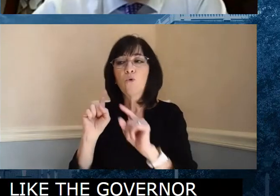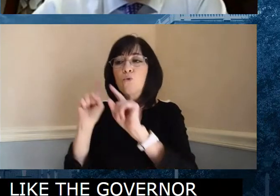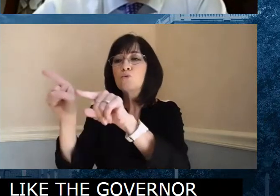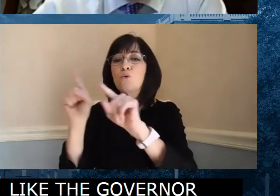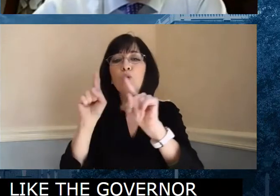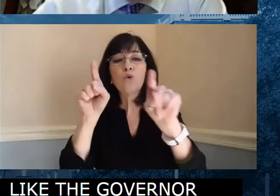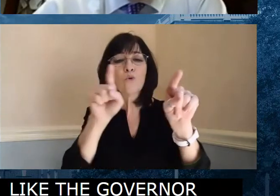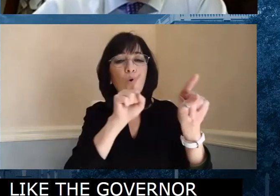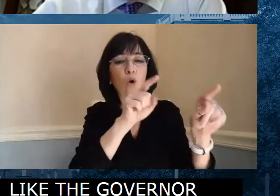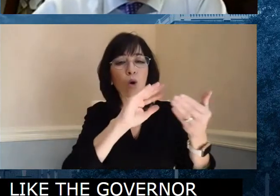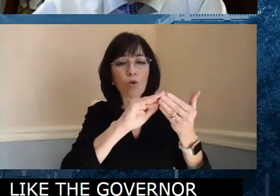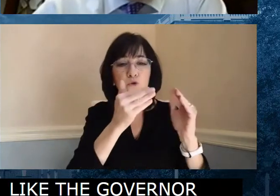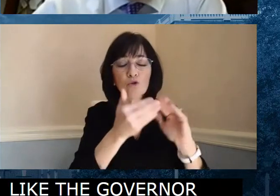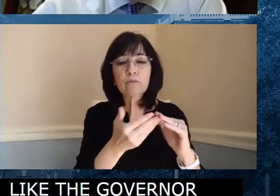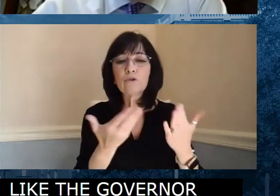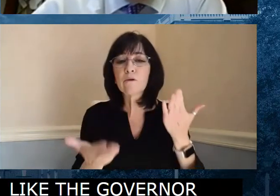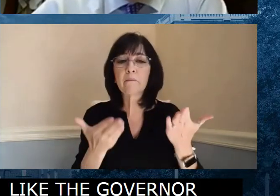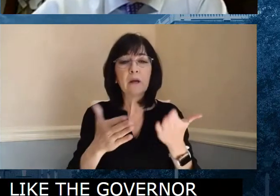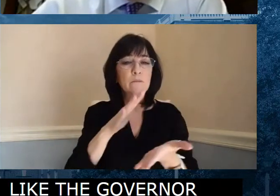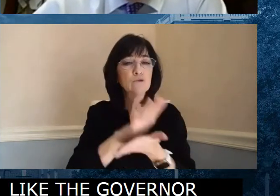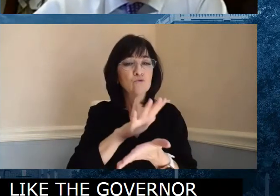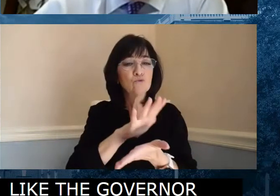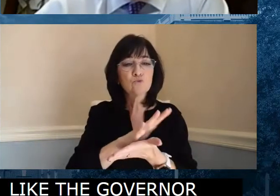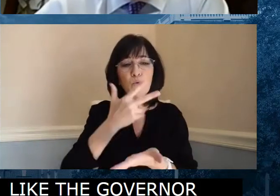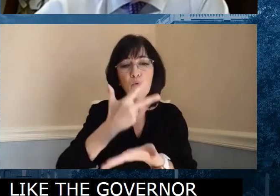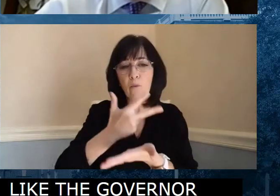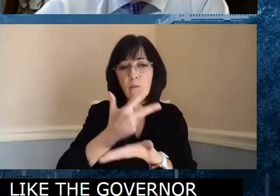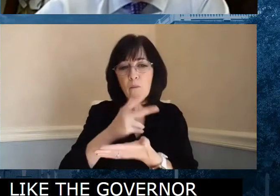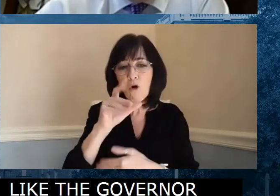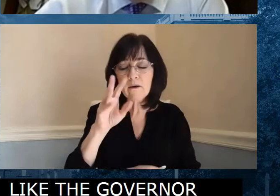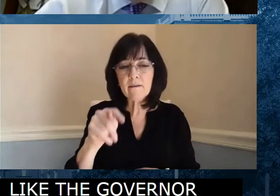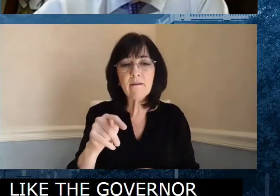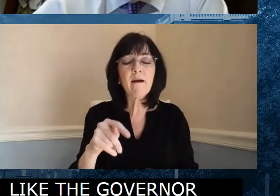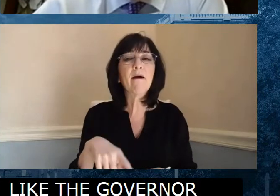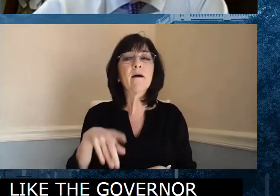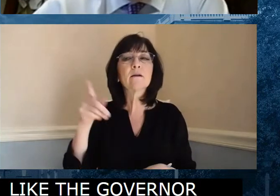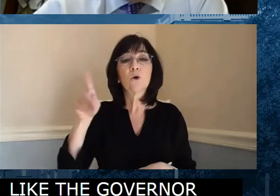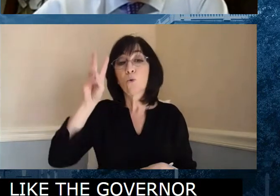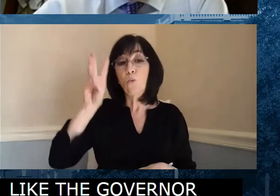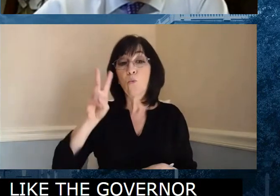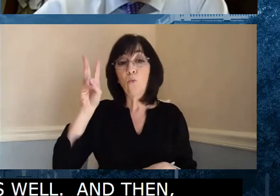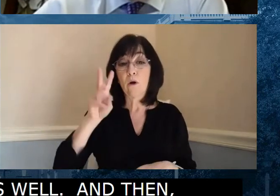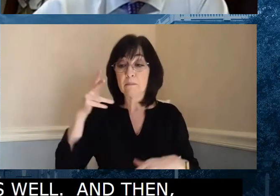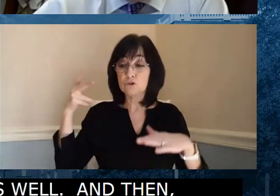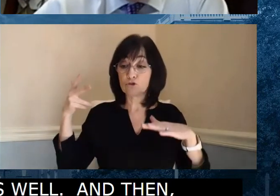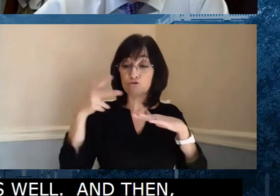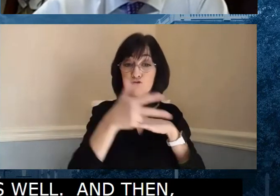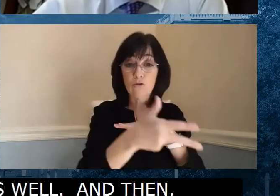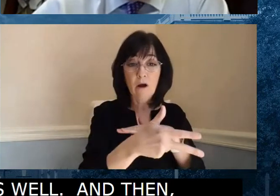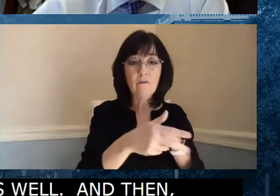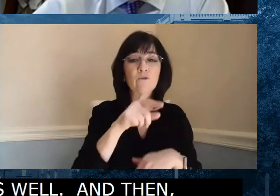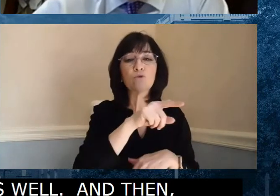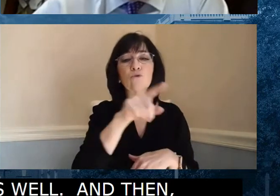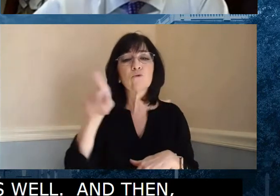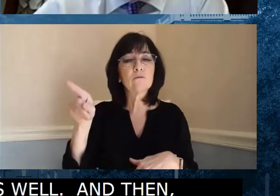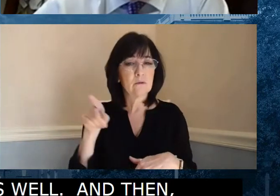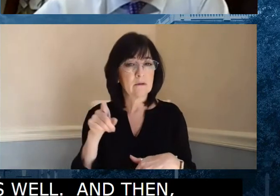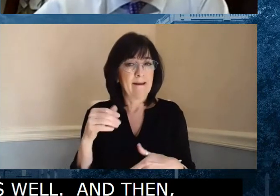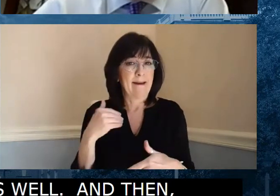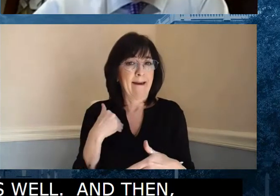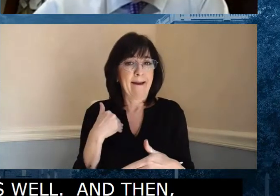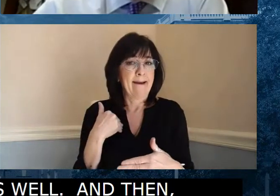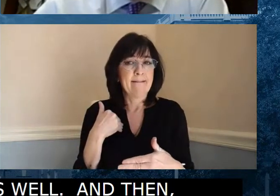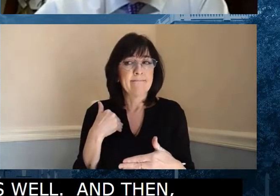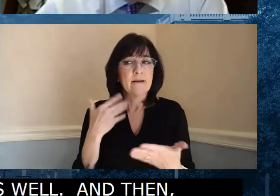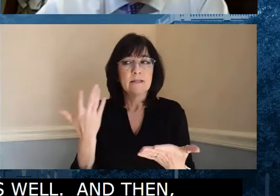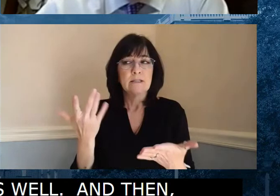at school parking lots. We might be doing drive-throughs up in Wilmington and some areas that have shown under vaccinated rates. So it's not going